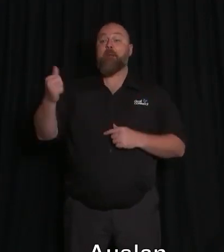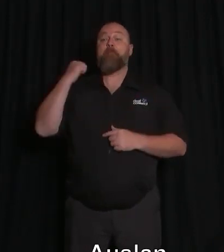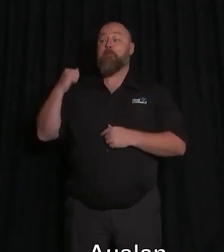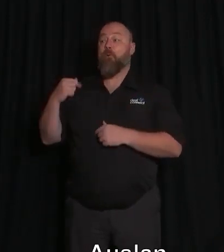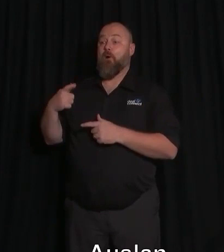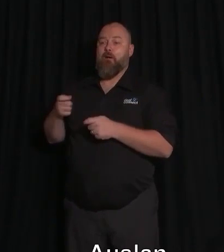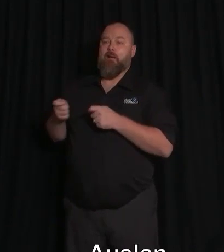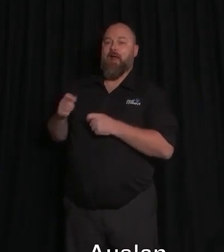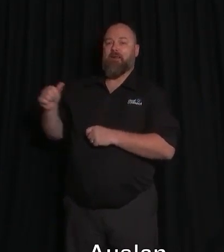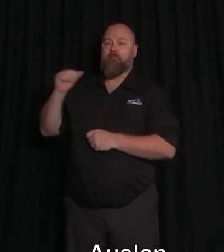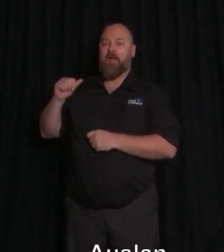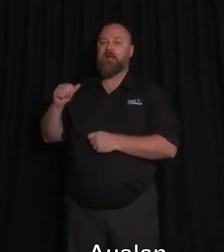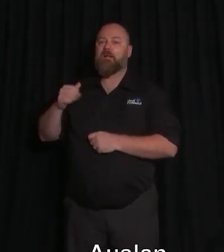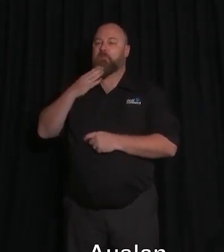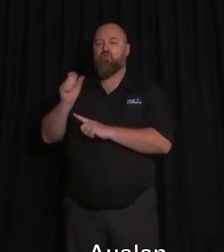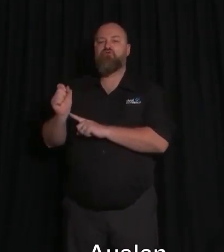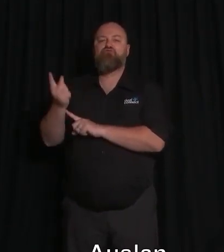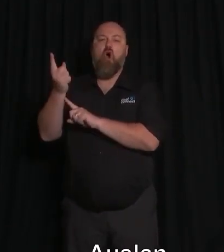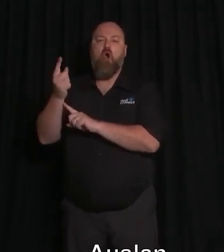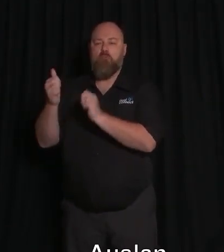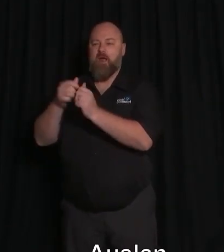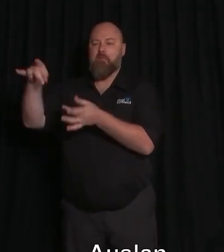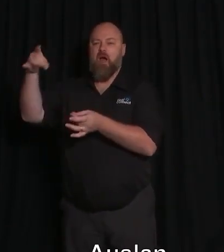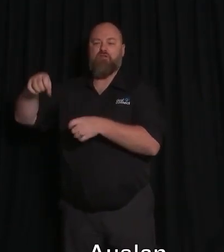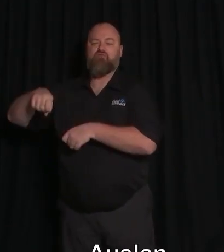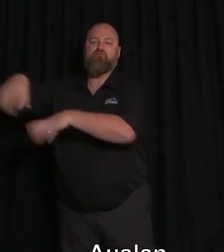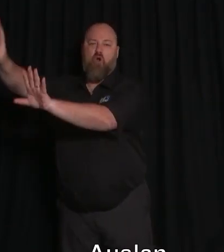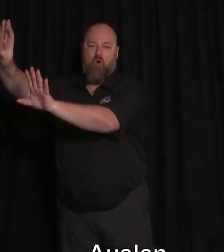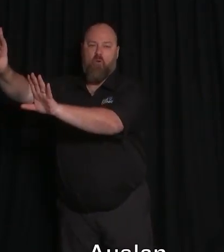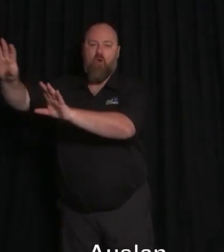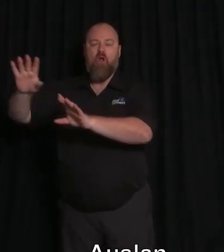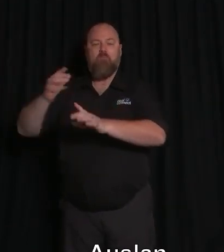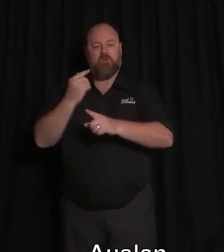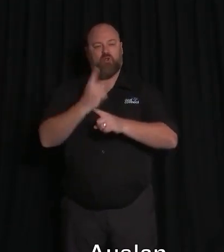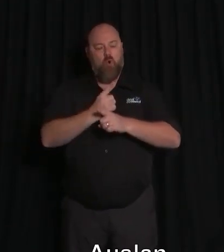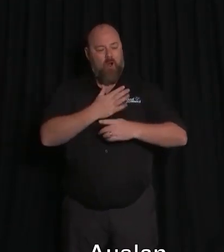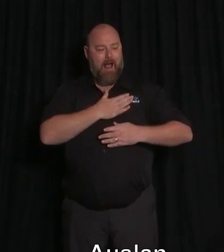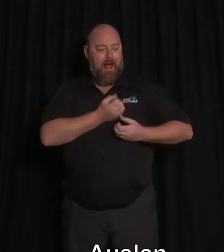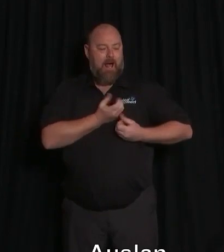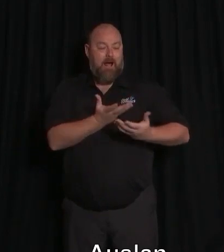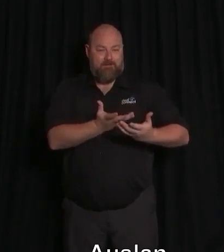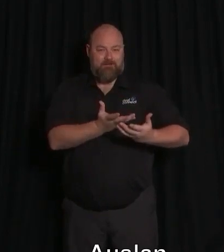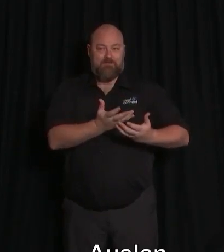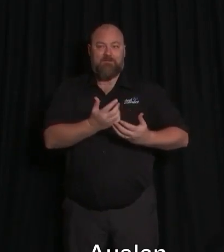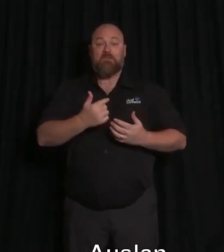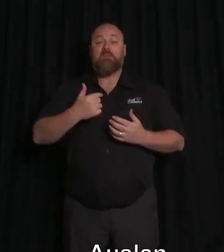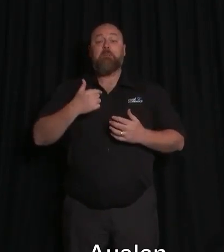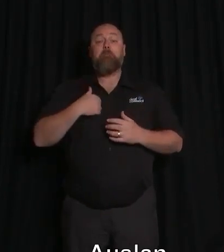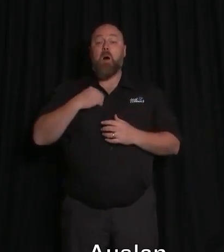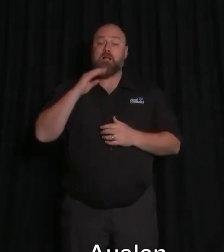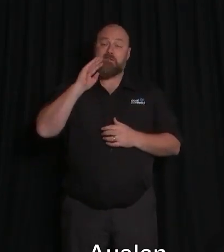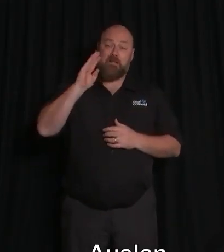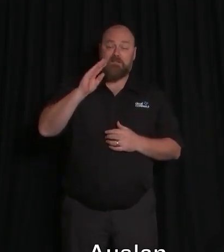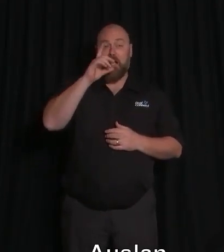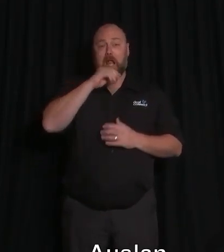away the speech and talk from your heart. And I want to do that because my speech will go up on a website, either here or